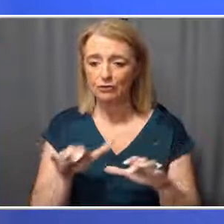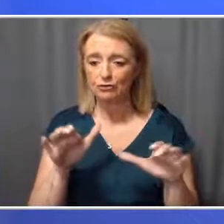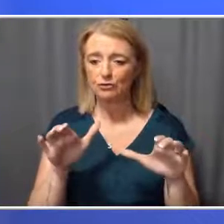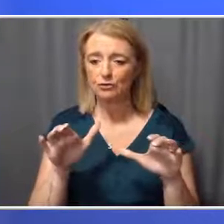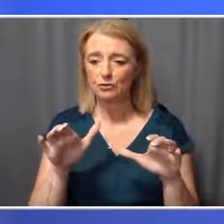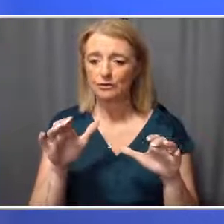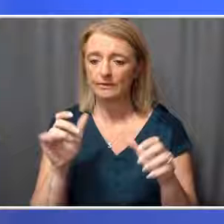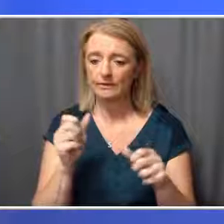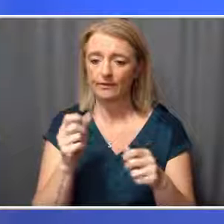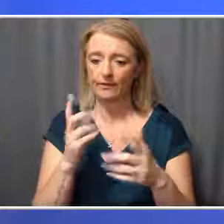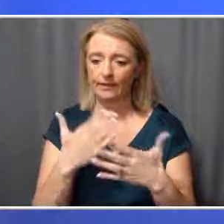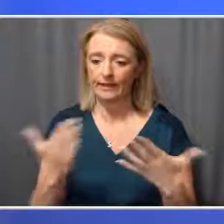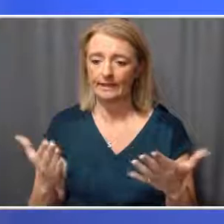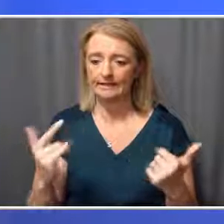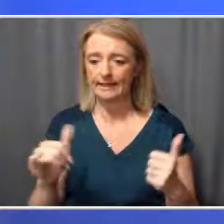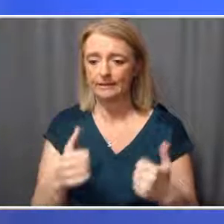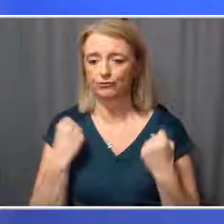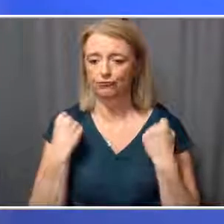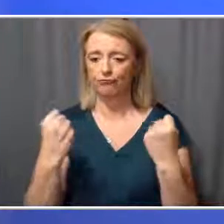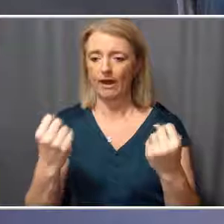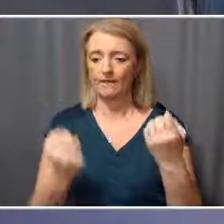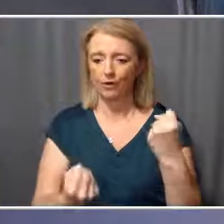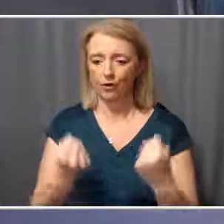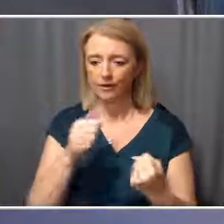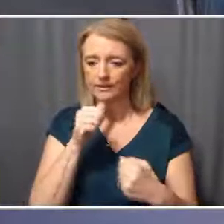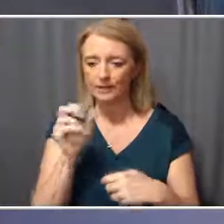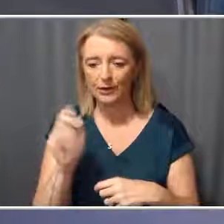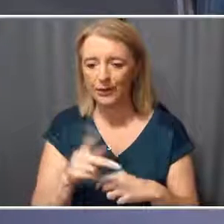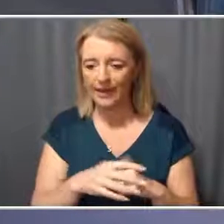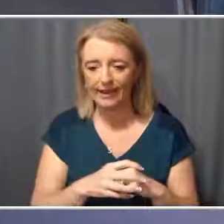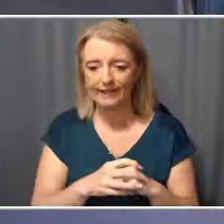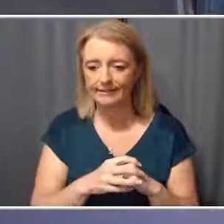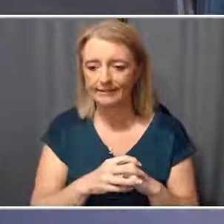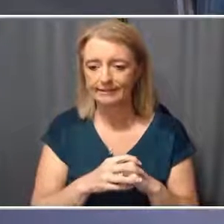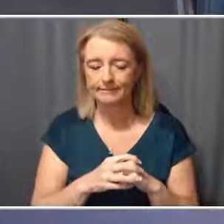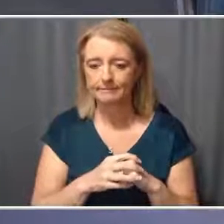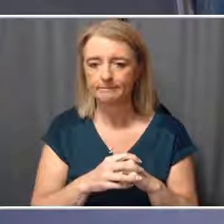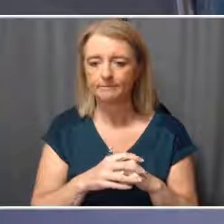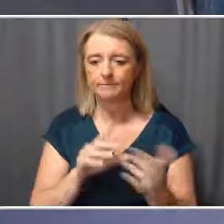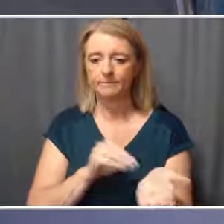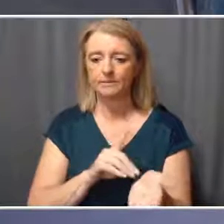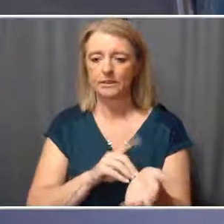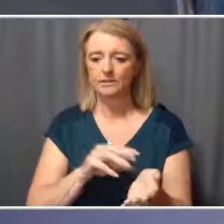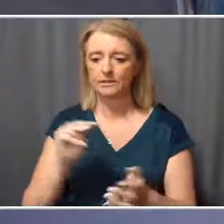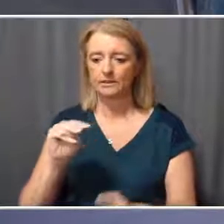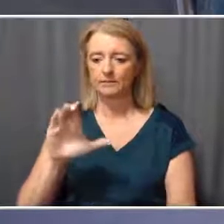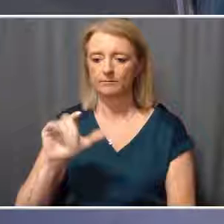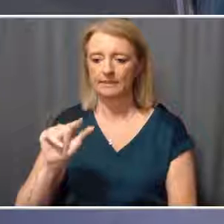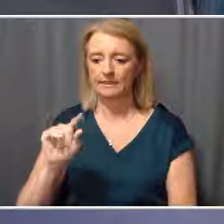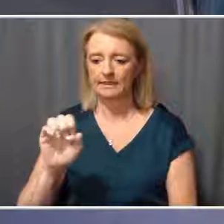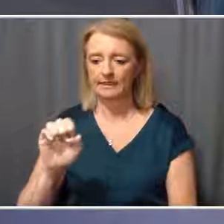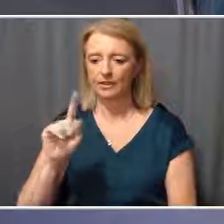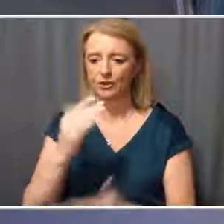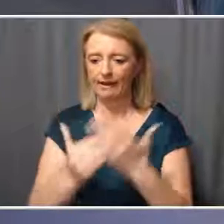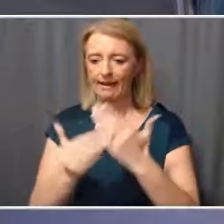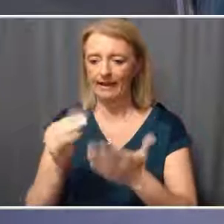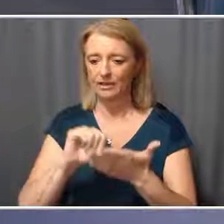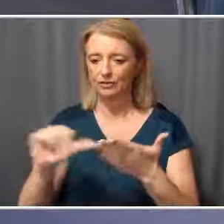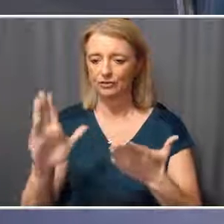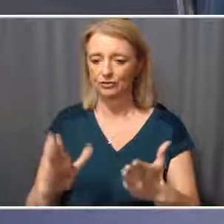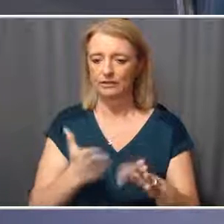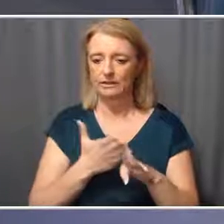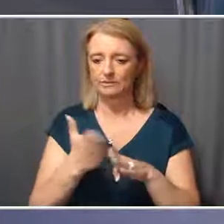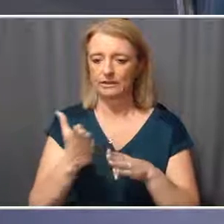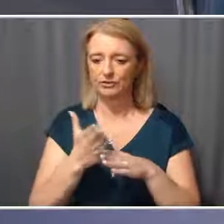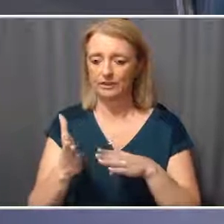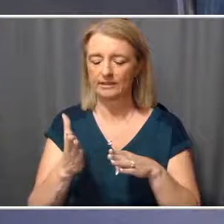all sorts of nerve pain all over their body. Because my kind of special interest in practice is nerve problems. And so in this case, what we're